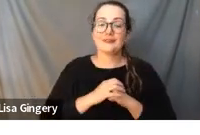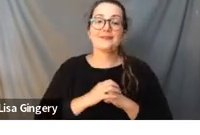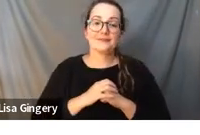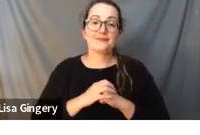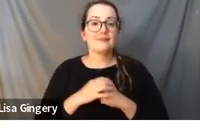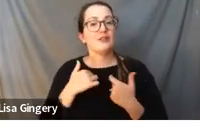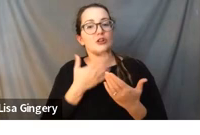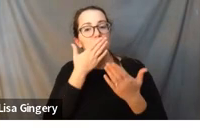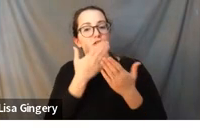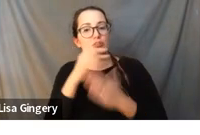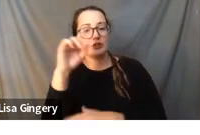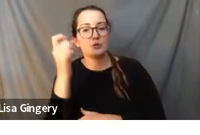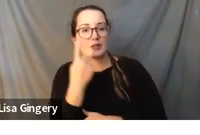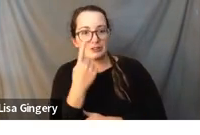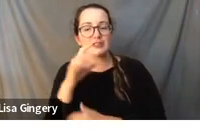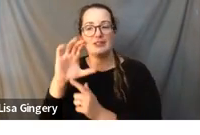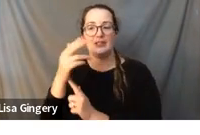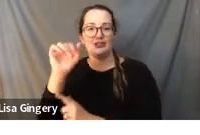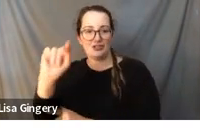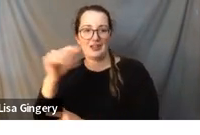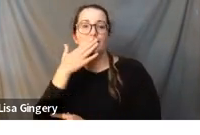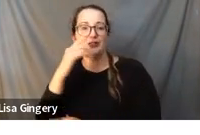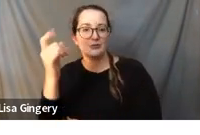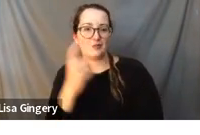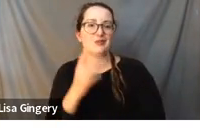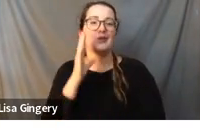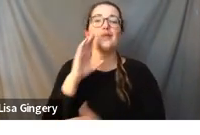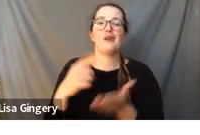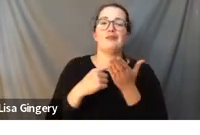great question in the chat, and we're going to get to that right now, actually.